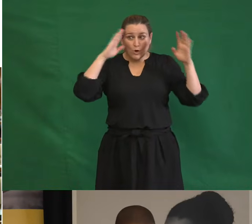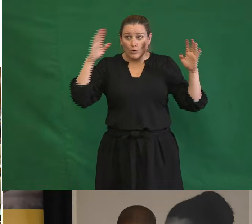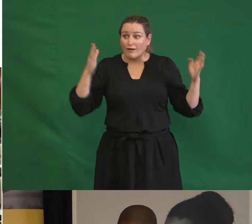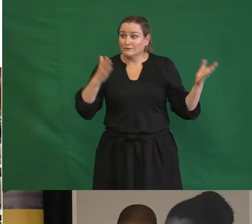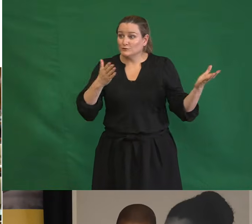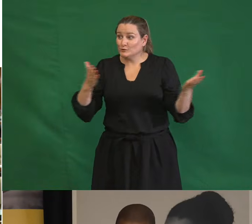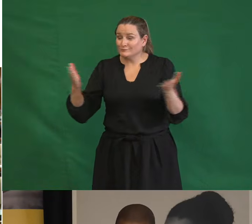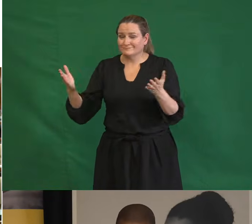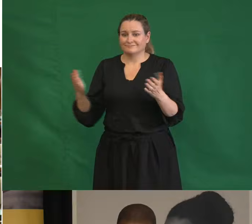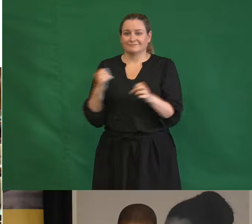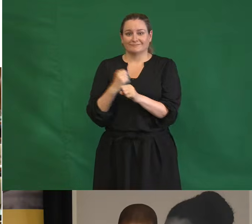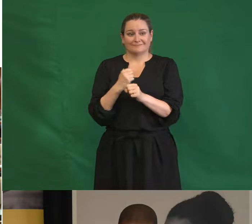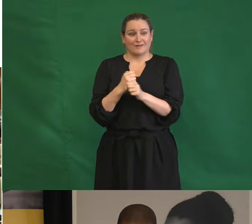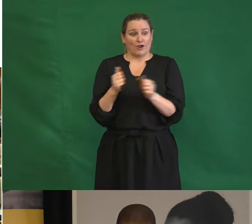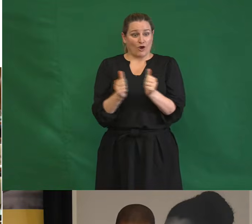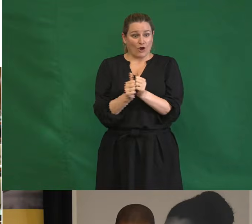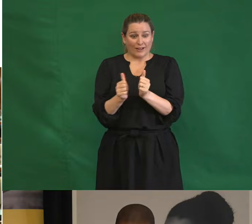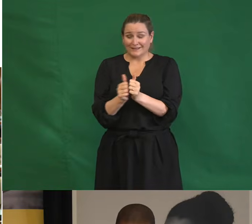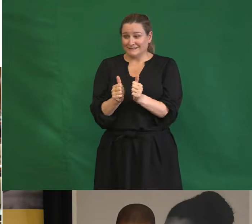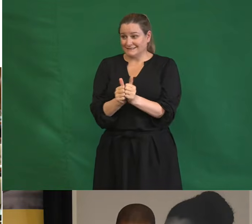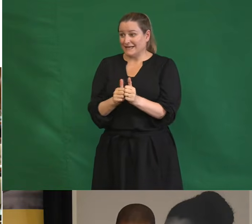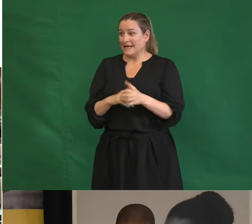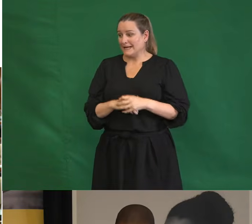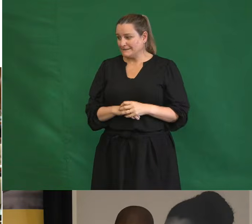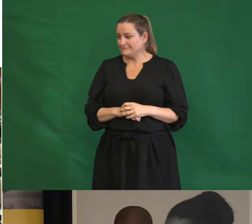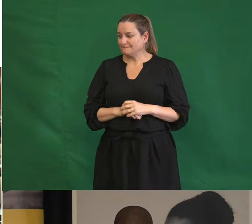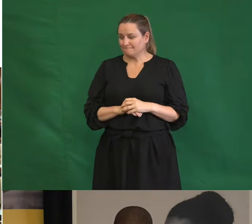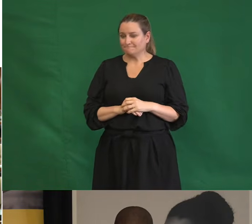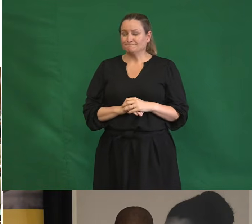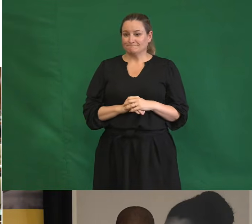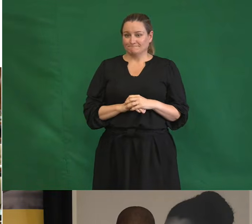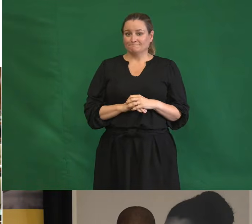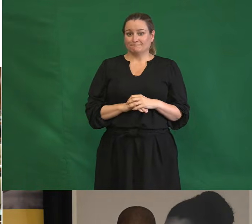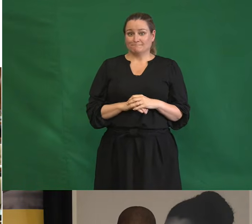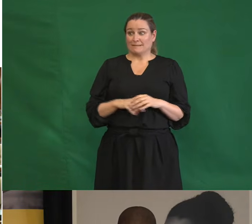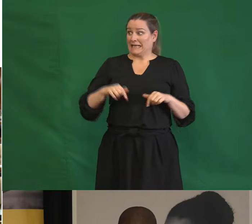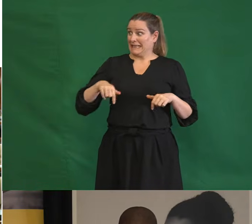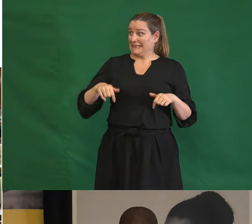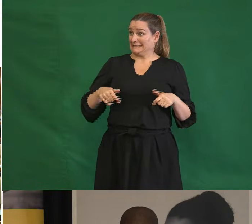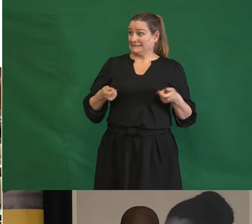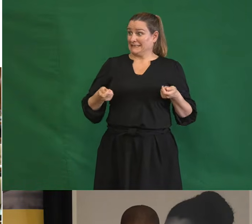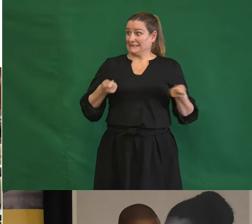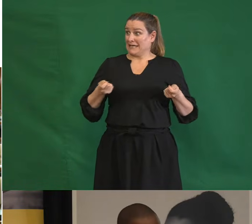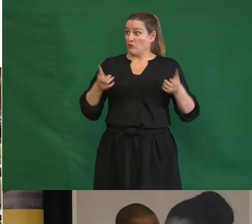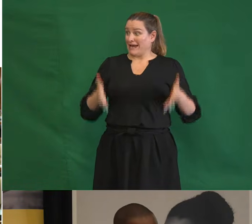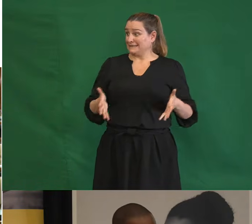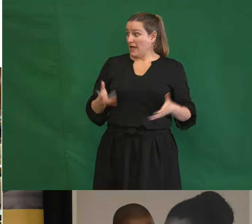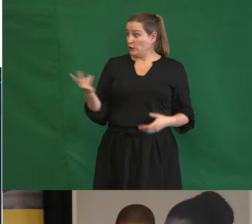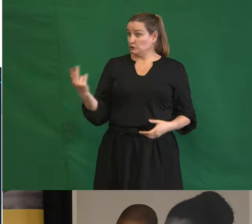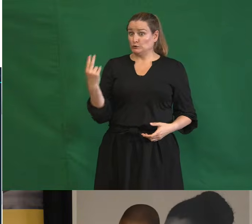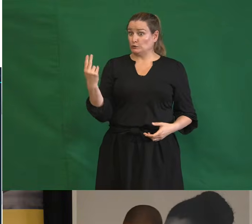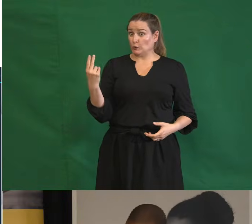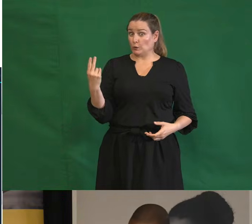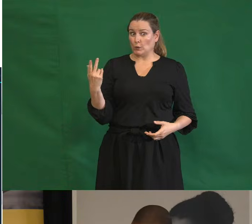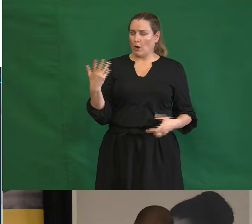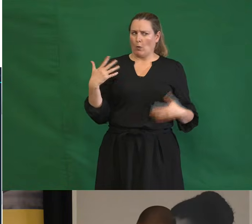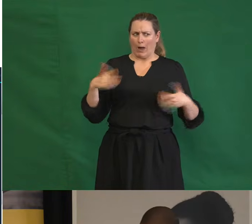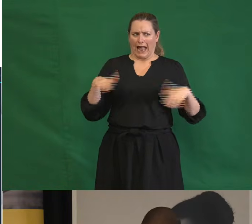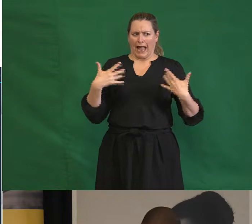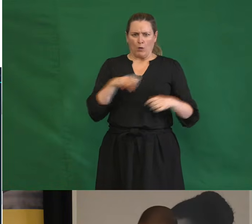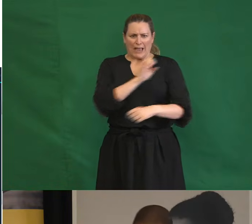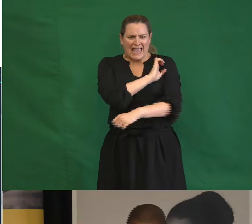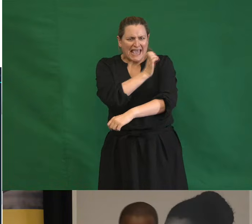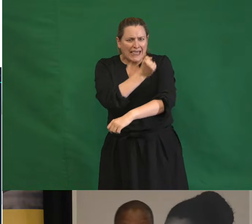colleagues, to the program directors, very energetic program directors. Thank you very much for a fantastic